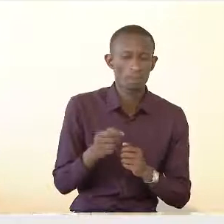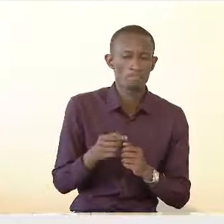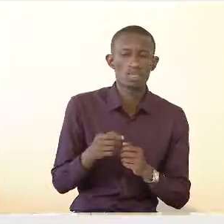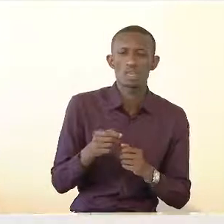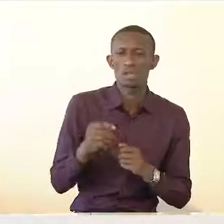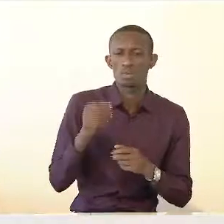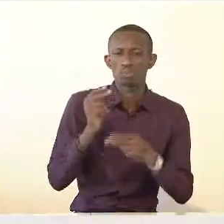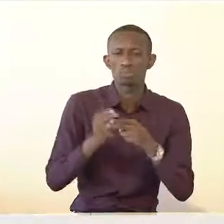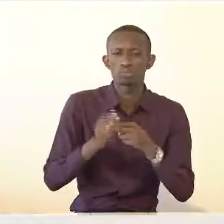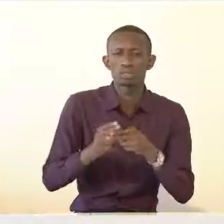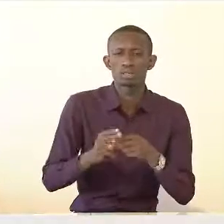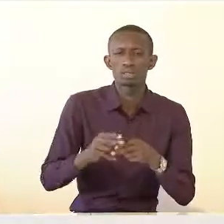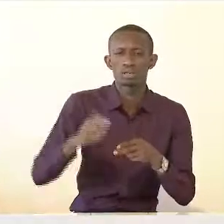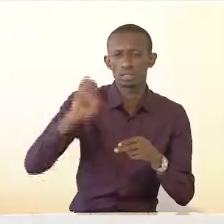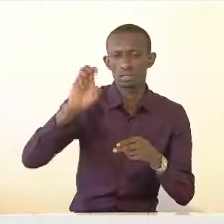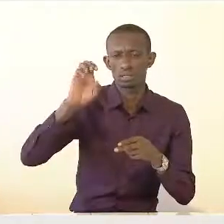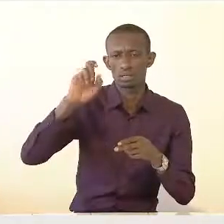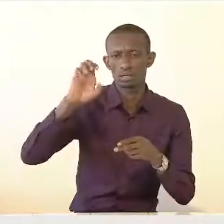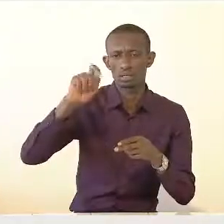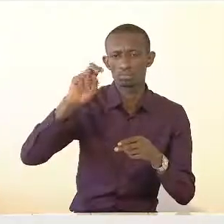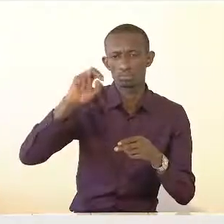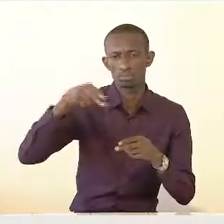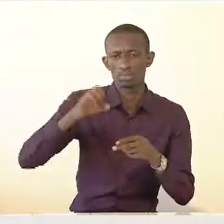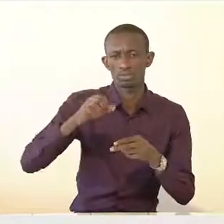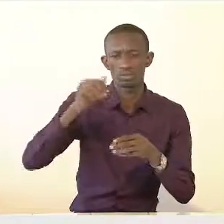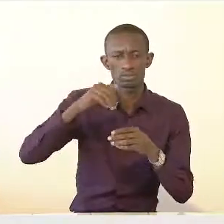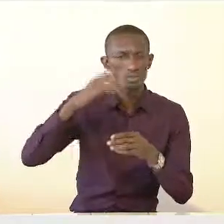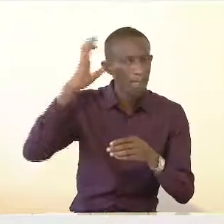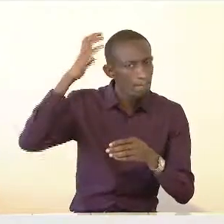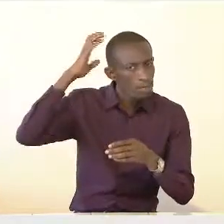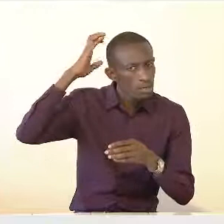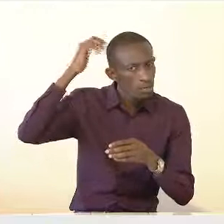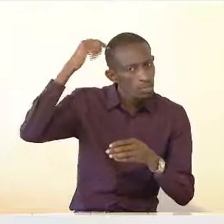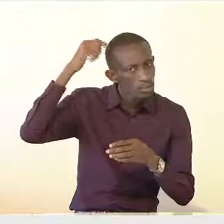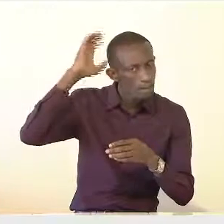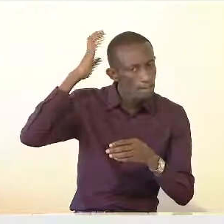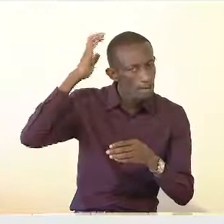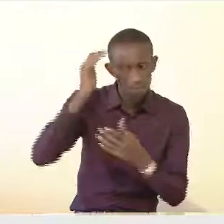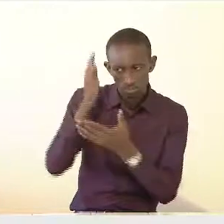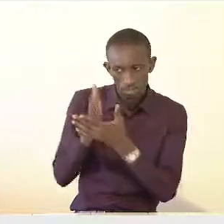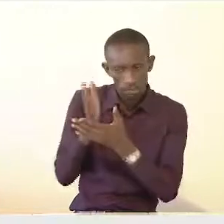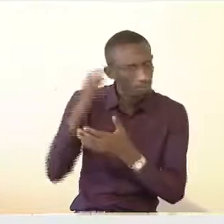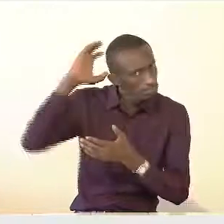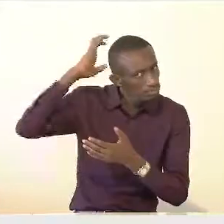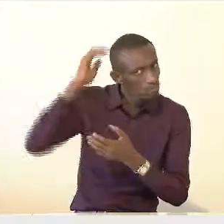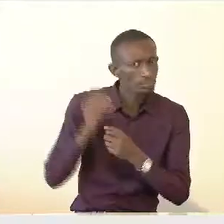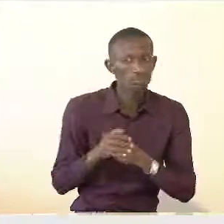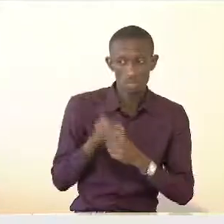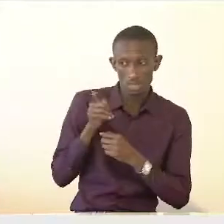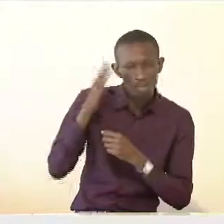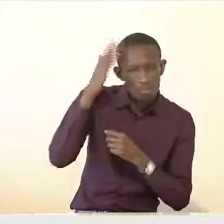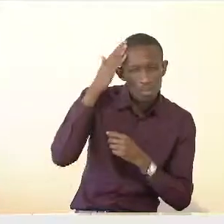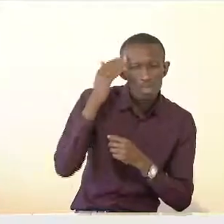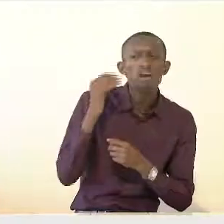in the hindbrain. The part of the brain which is found in the hindbrain and is responsible for detecting